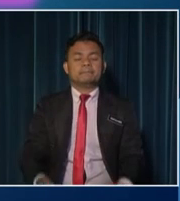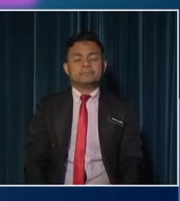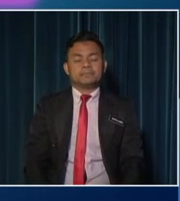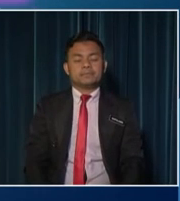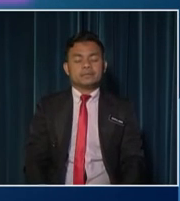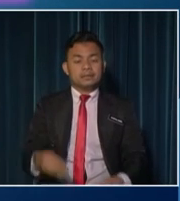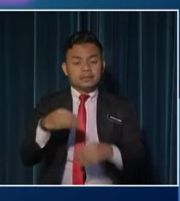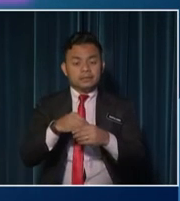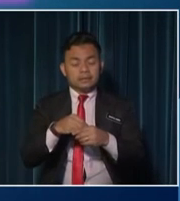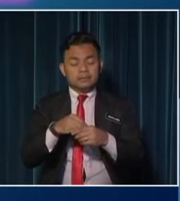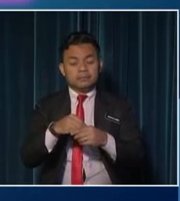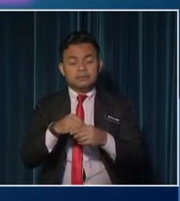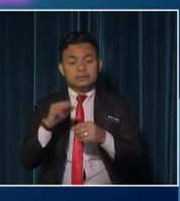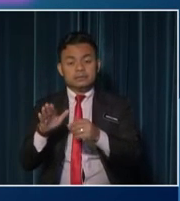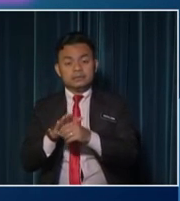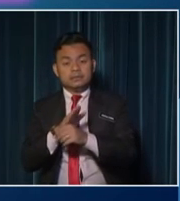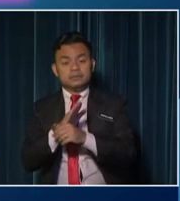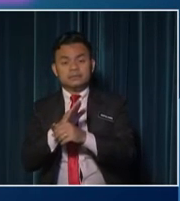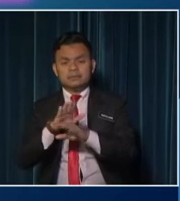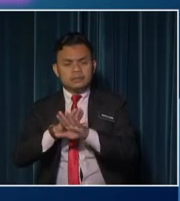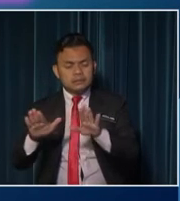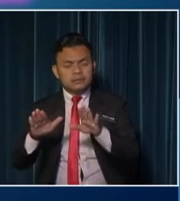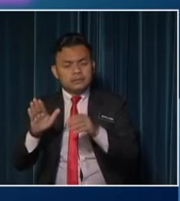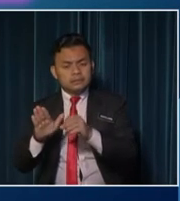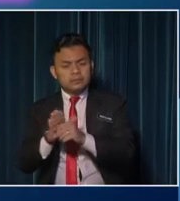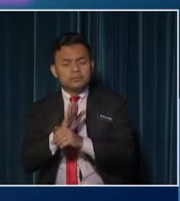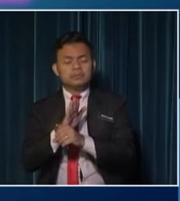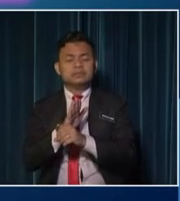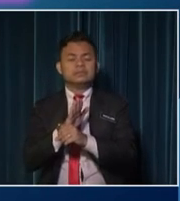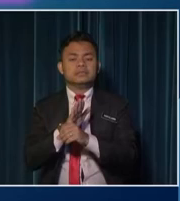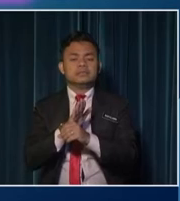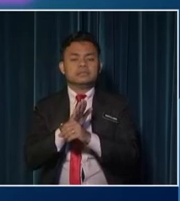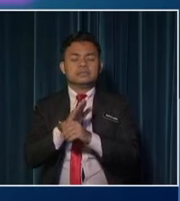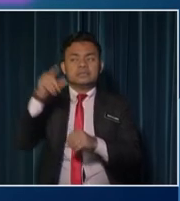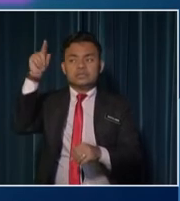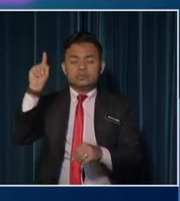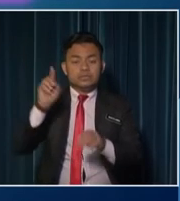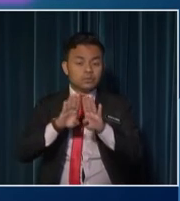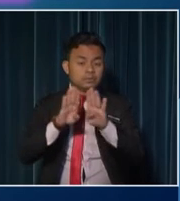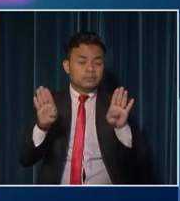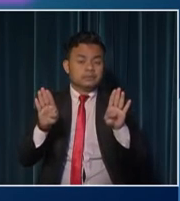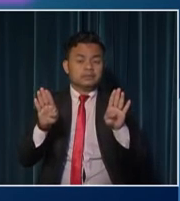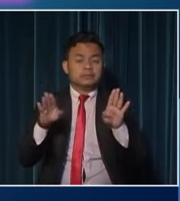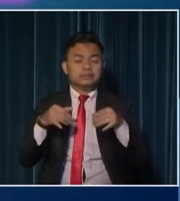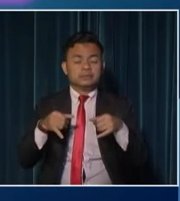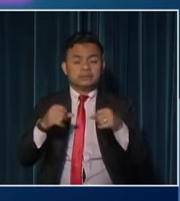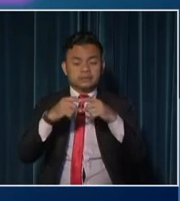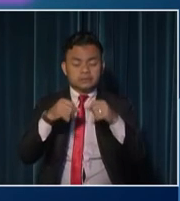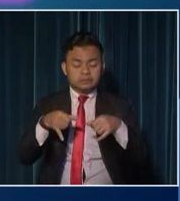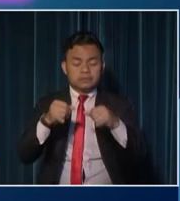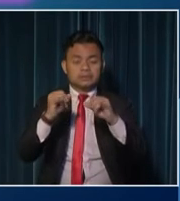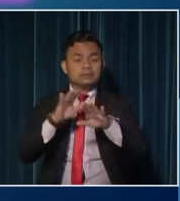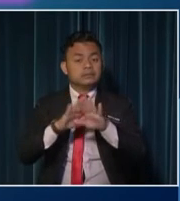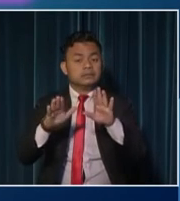incomplete circuit, the switch is open. The electric current cannot flow in